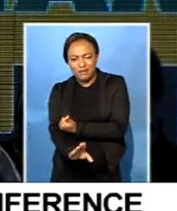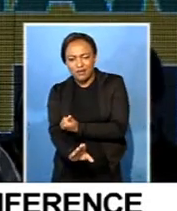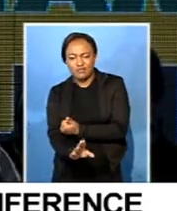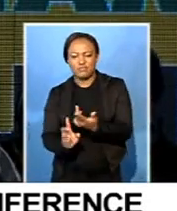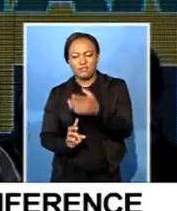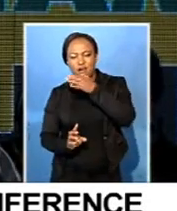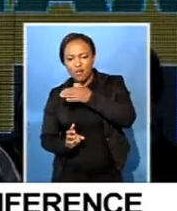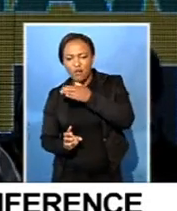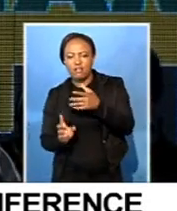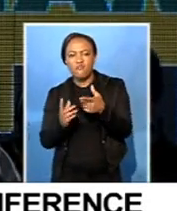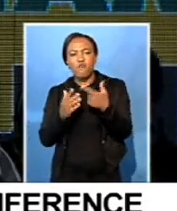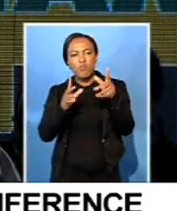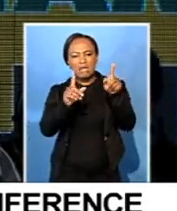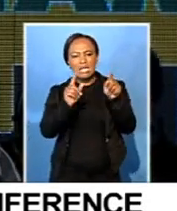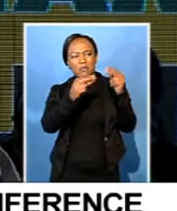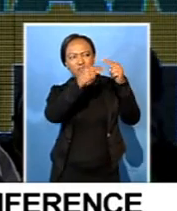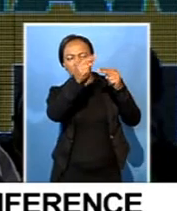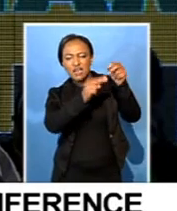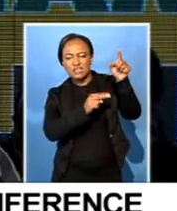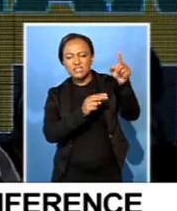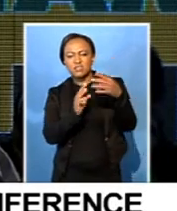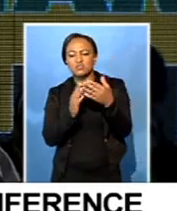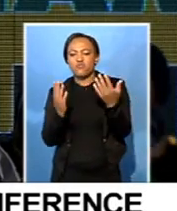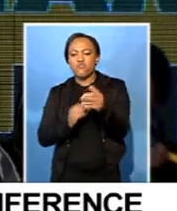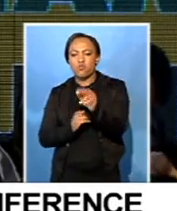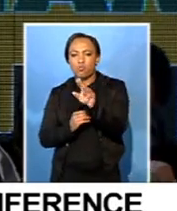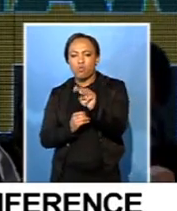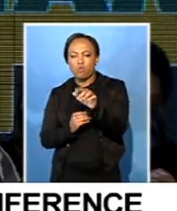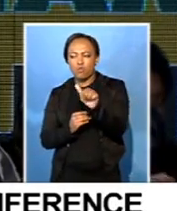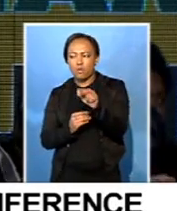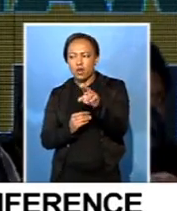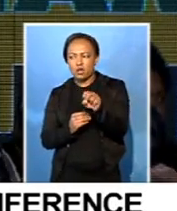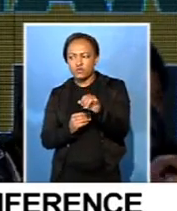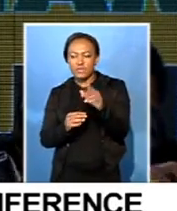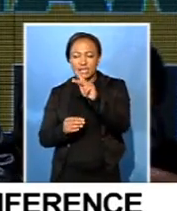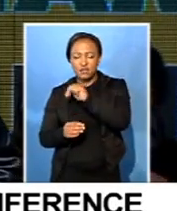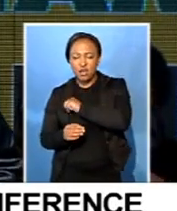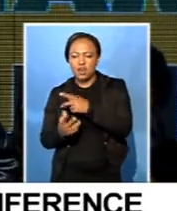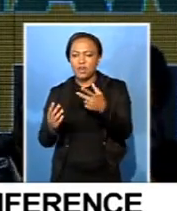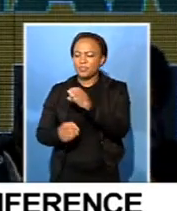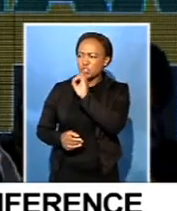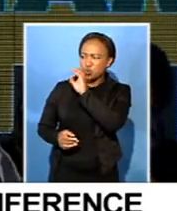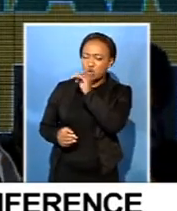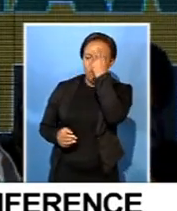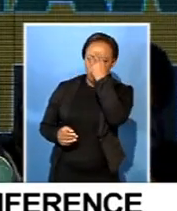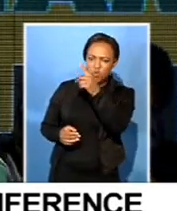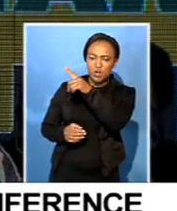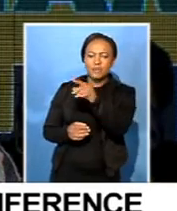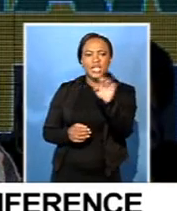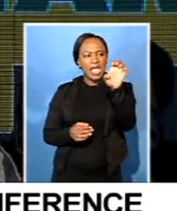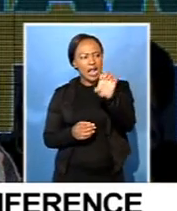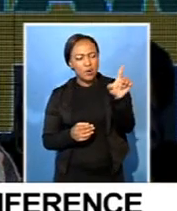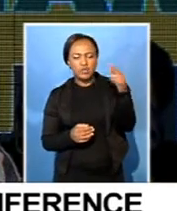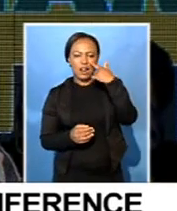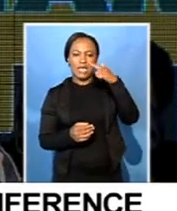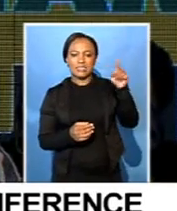the Cape Flats to Umlazi, Soshanguve, or El Dorado Park.